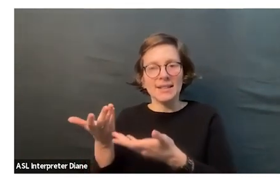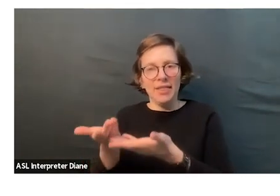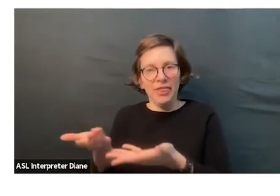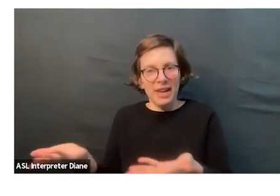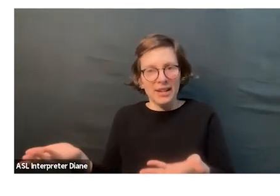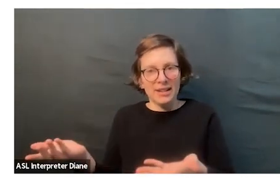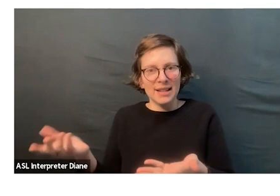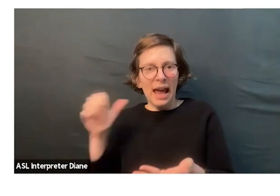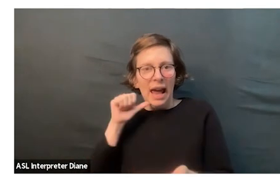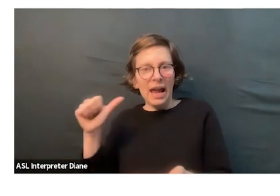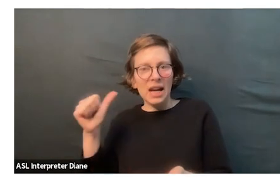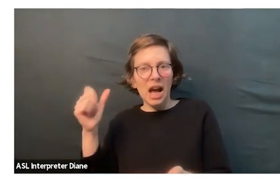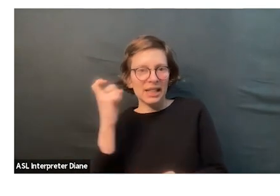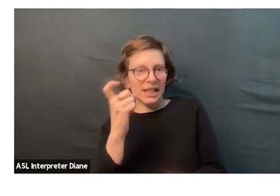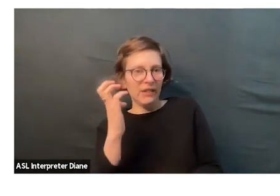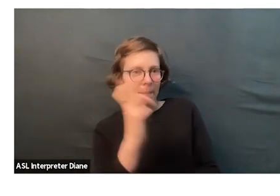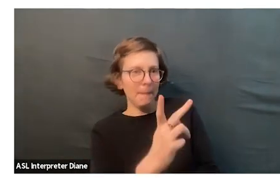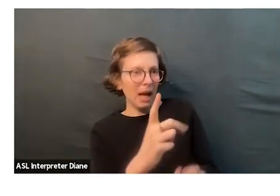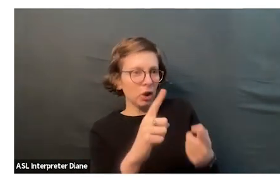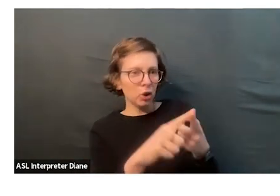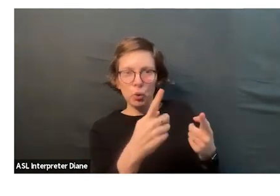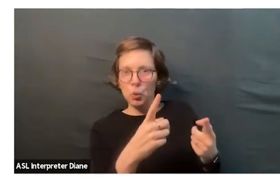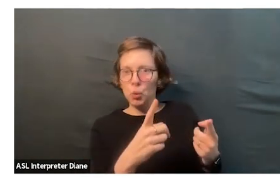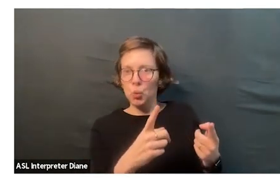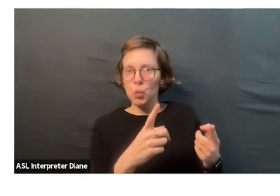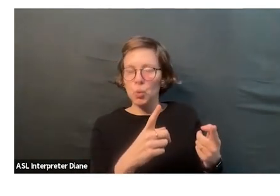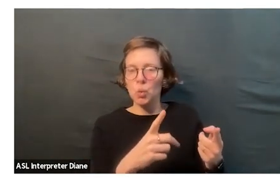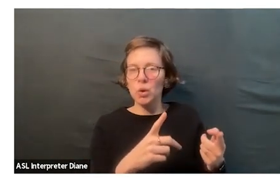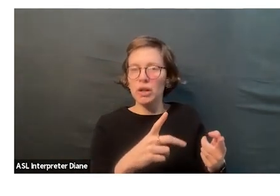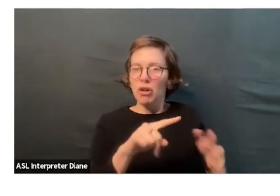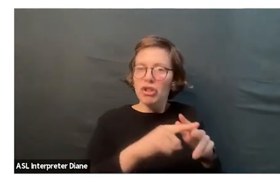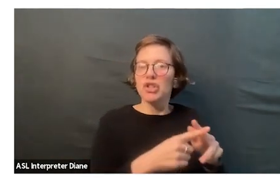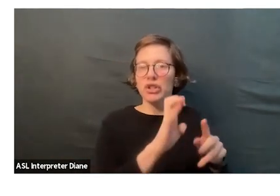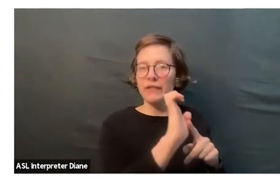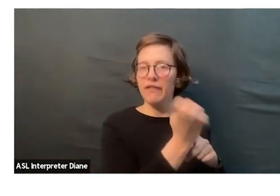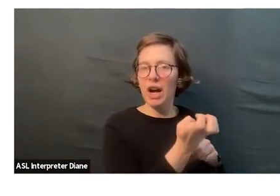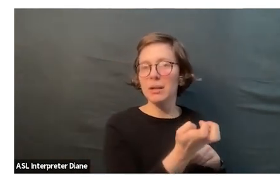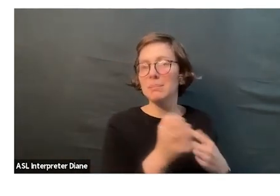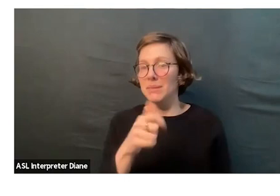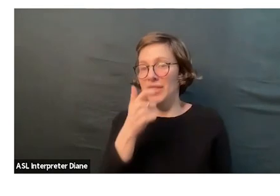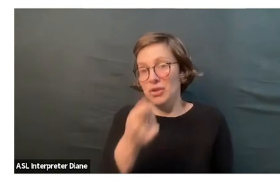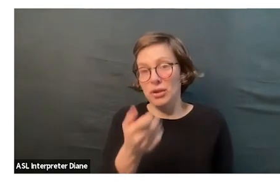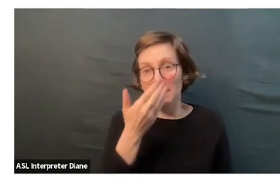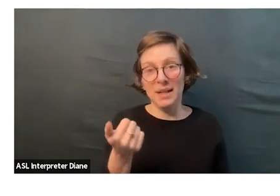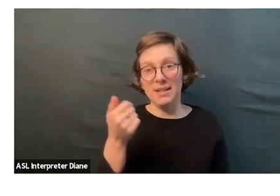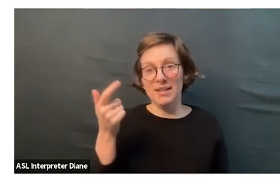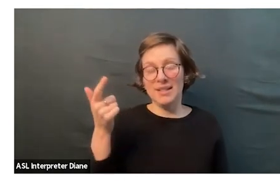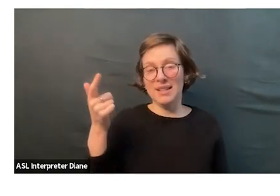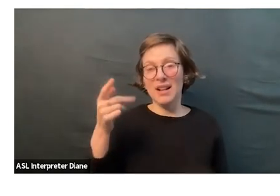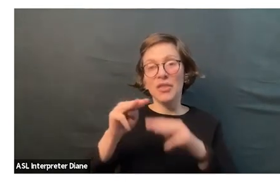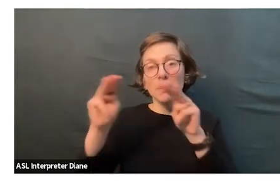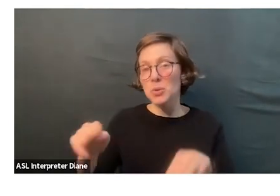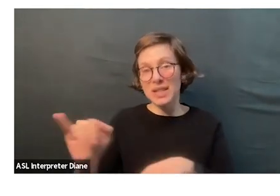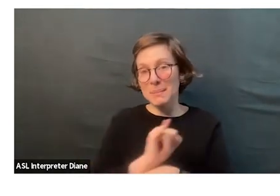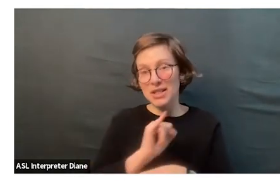Lawrence, the Lawrence of Arabia, who is often depicted in history as this really great British white man who helped the